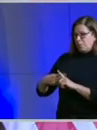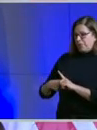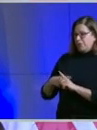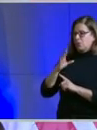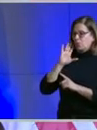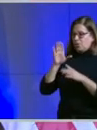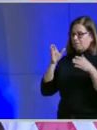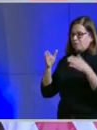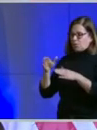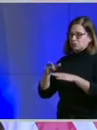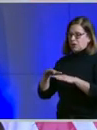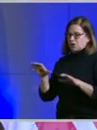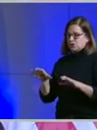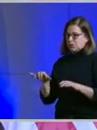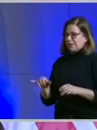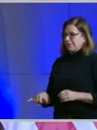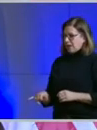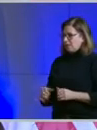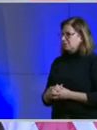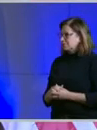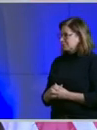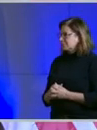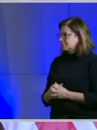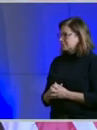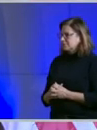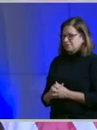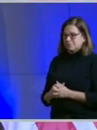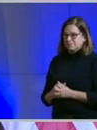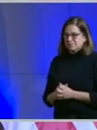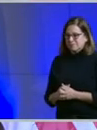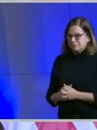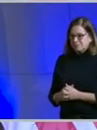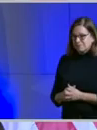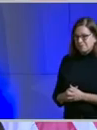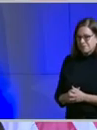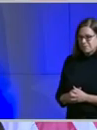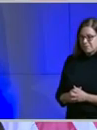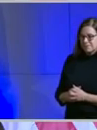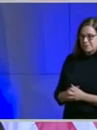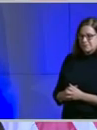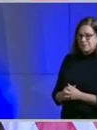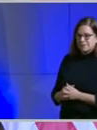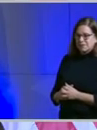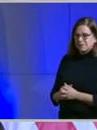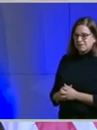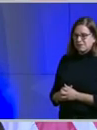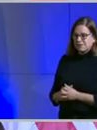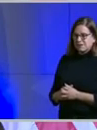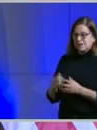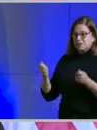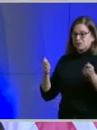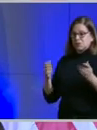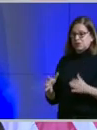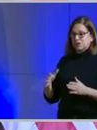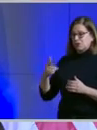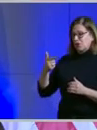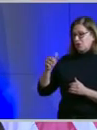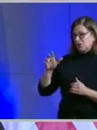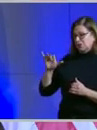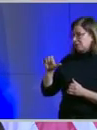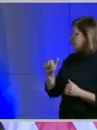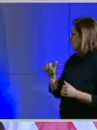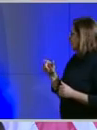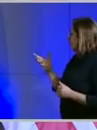Moving right along to Director Garcia, if you can help us wrap this up. I mentioned